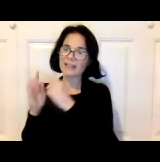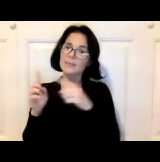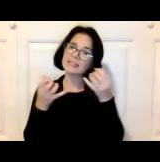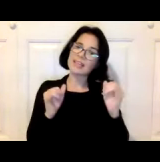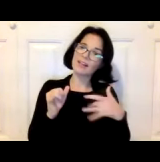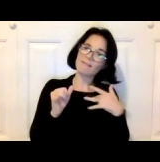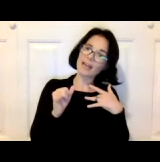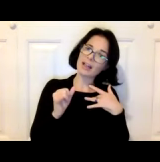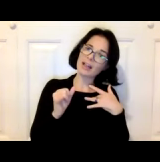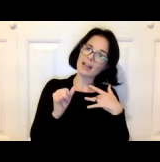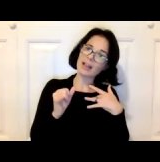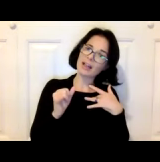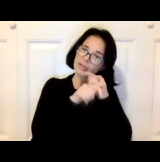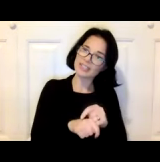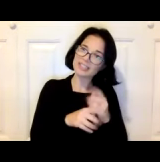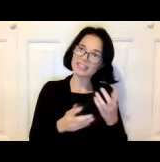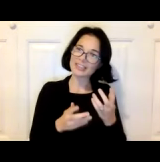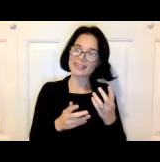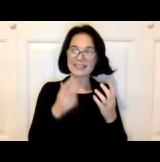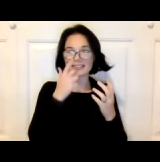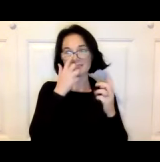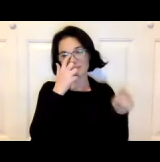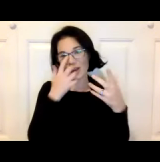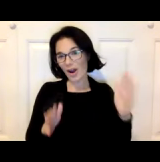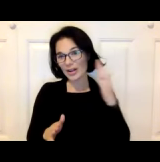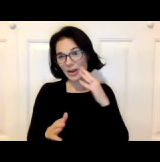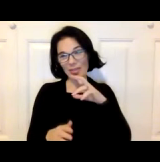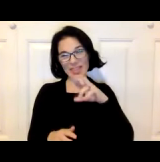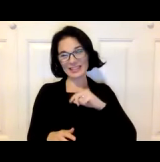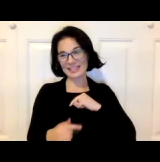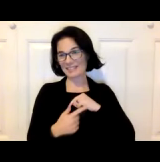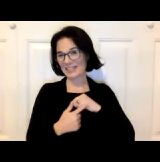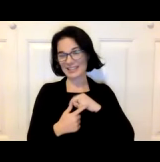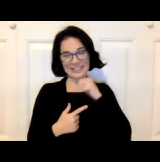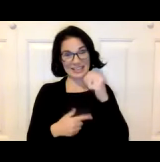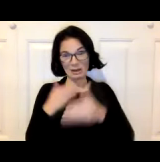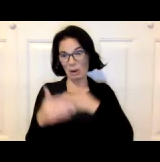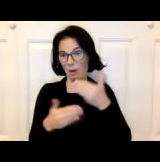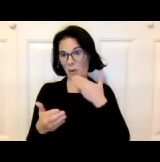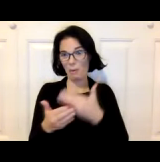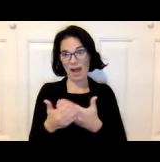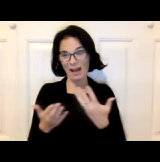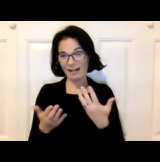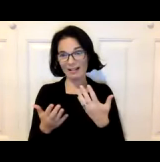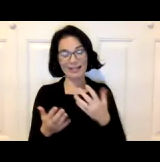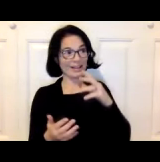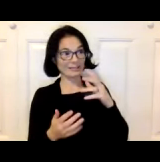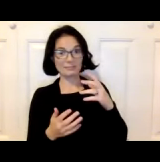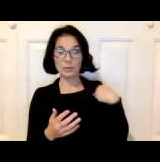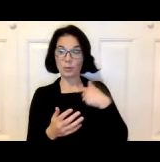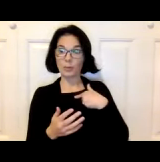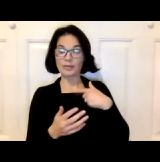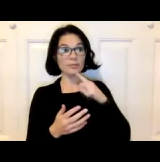by now, Thanksgiving did not turn out very well for us, even though we had Canada to follow, because Canada had their Thanksgiving